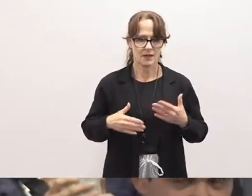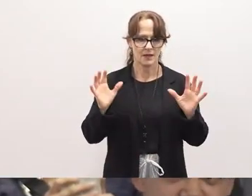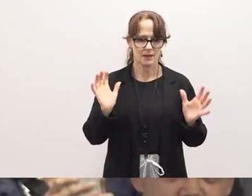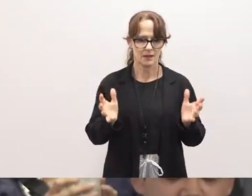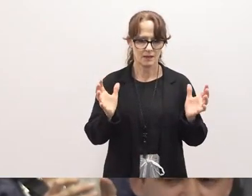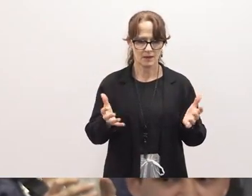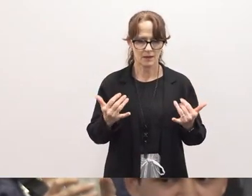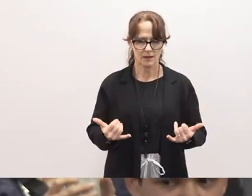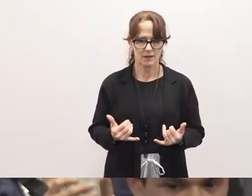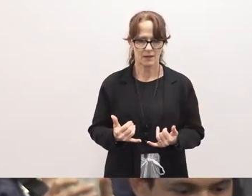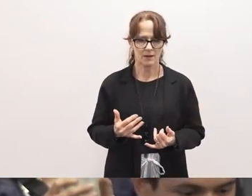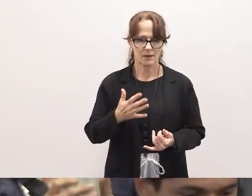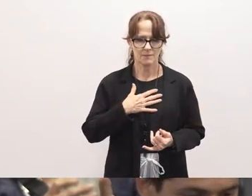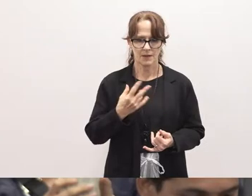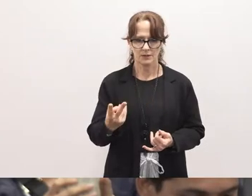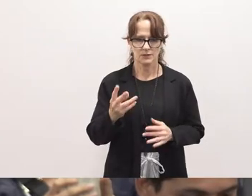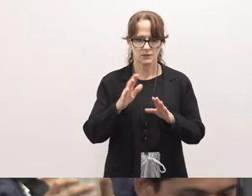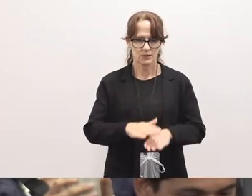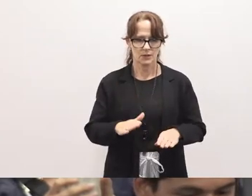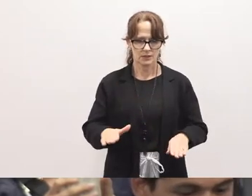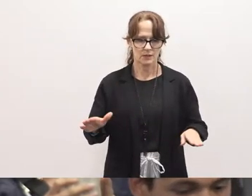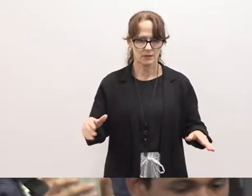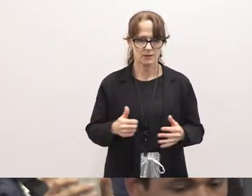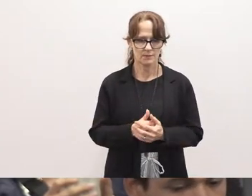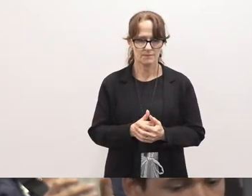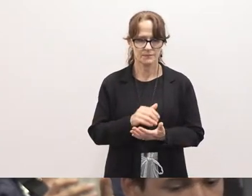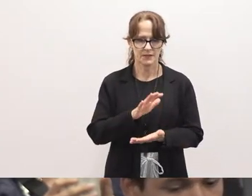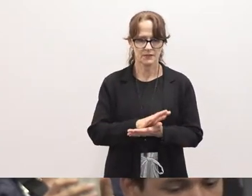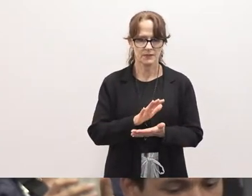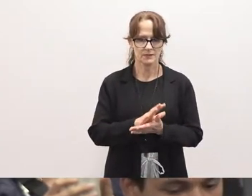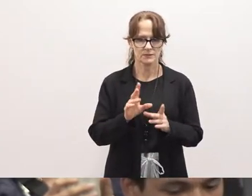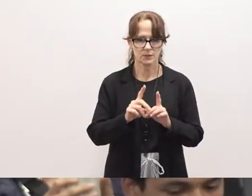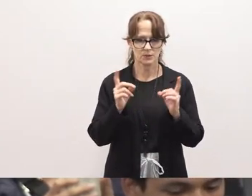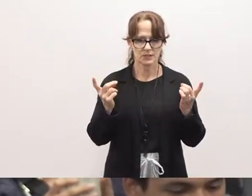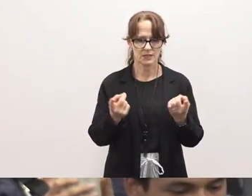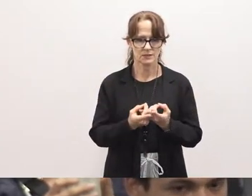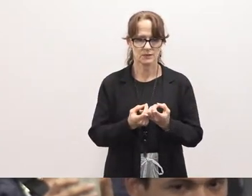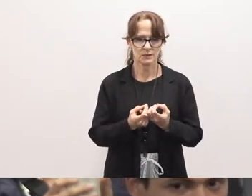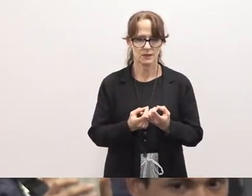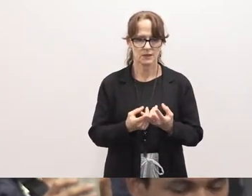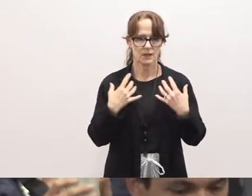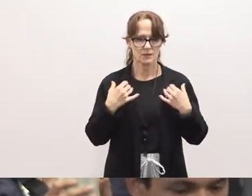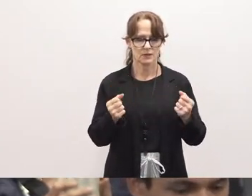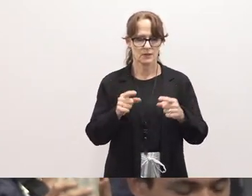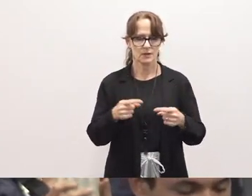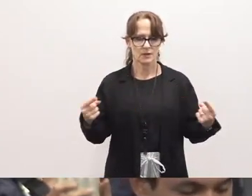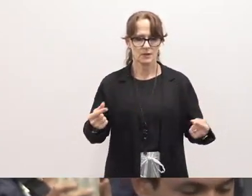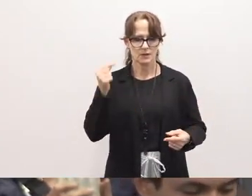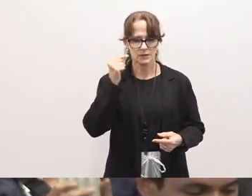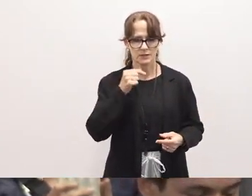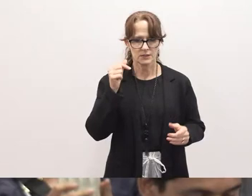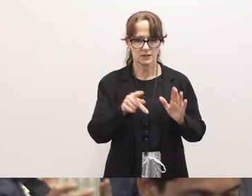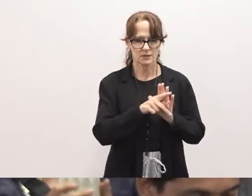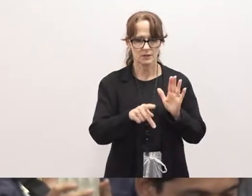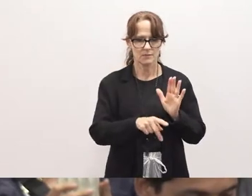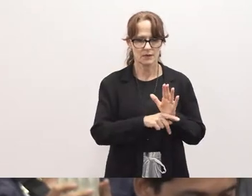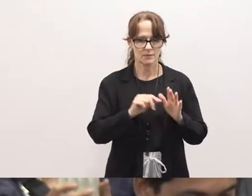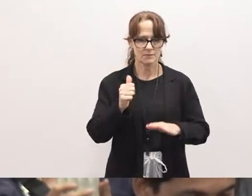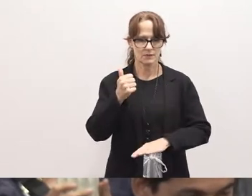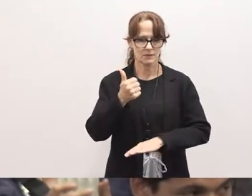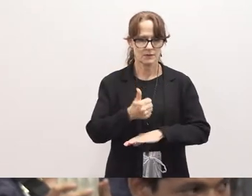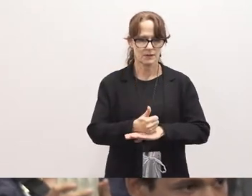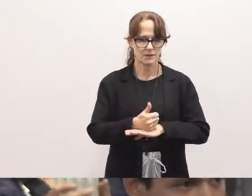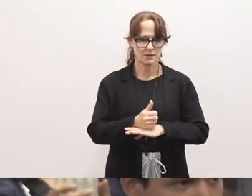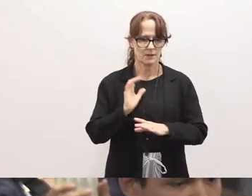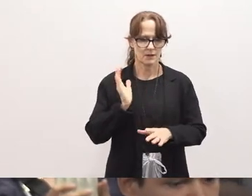on the behalf of my 2 children in this school district. And I strongly disagree with the gender policies being implemented in